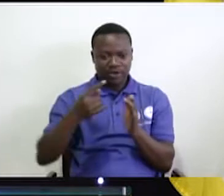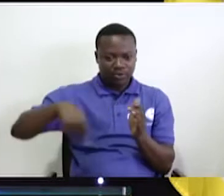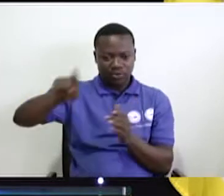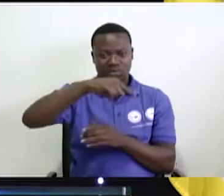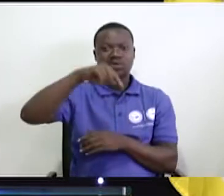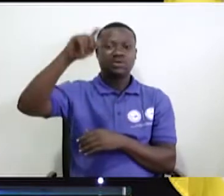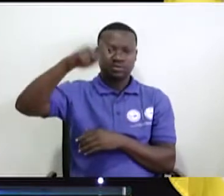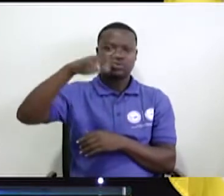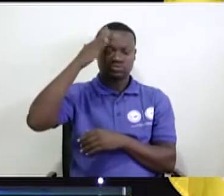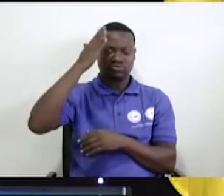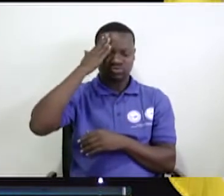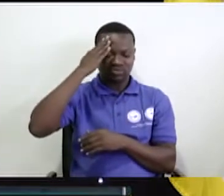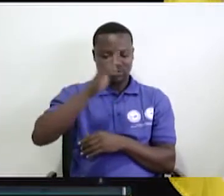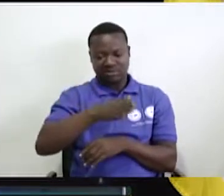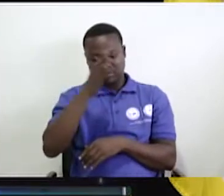Then he says